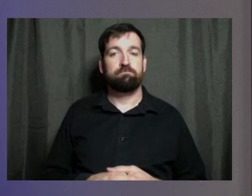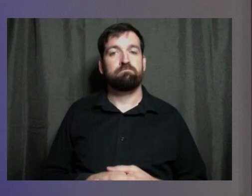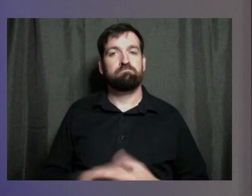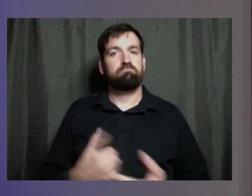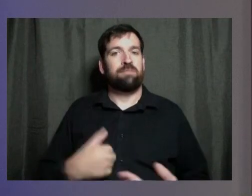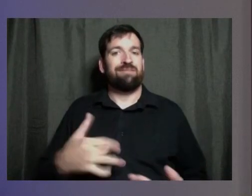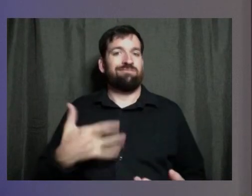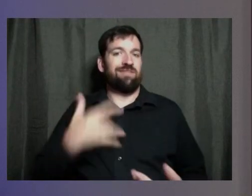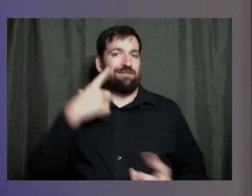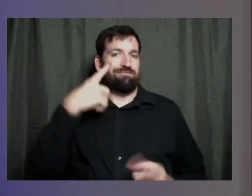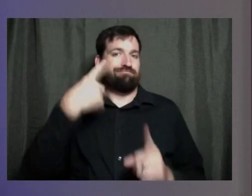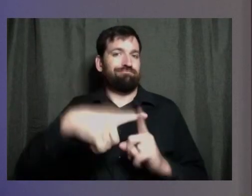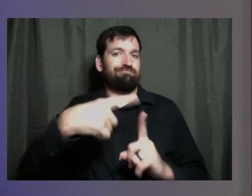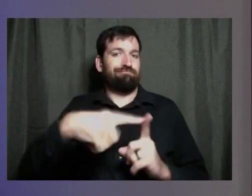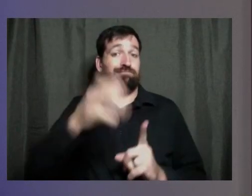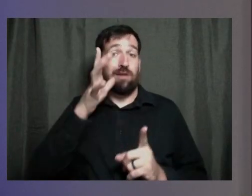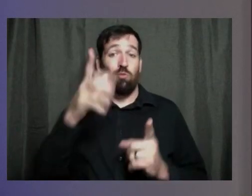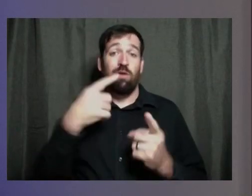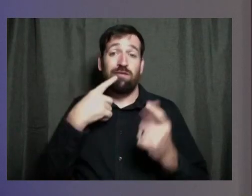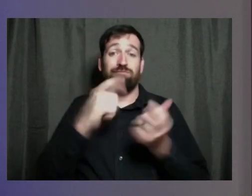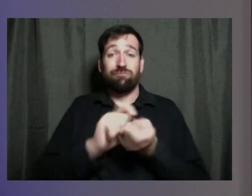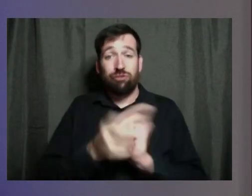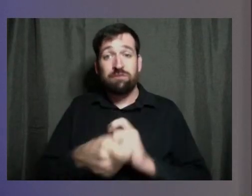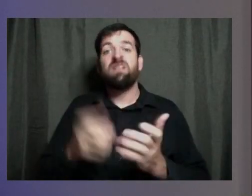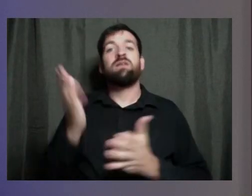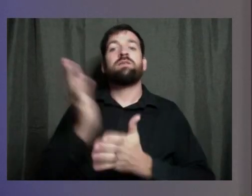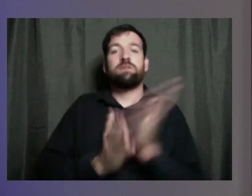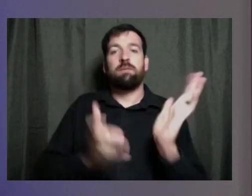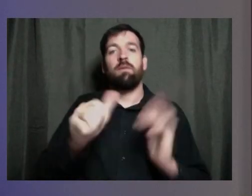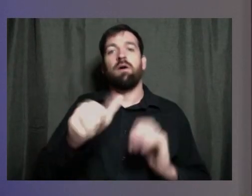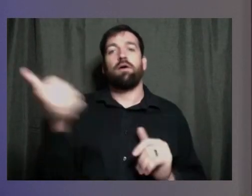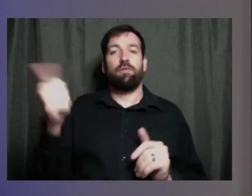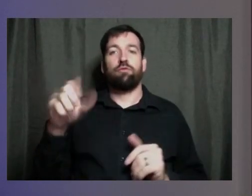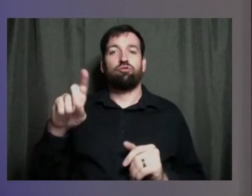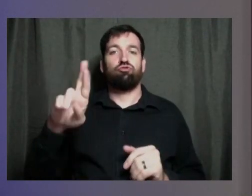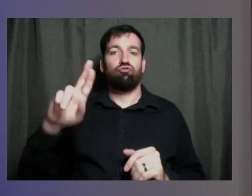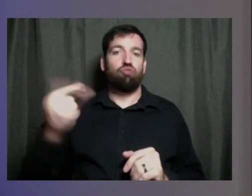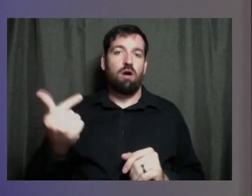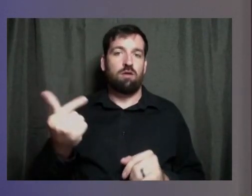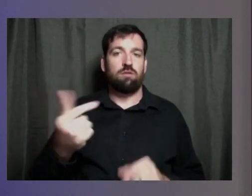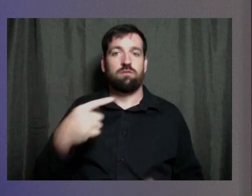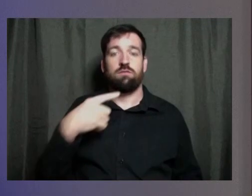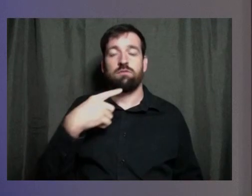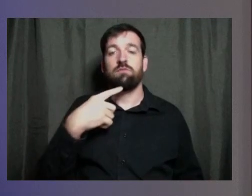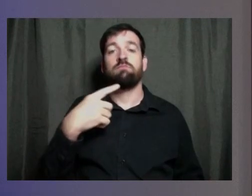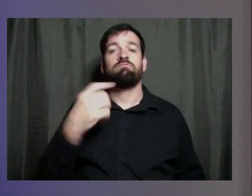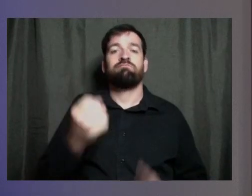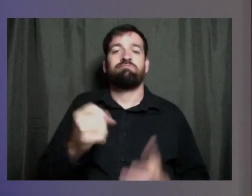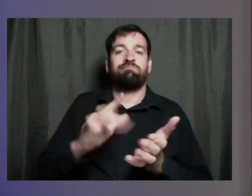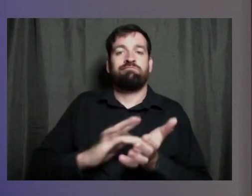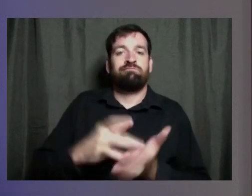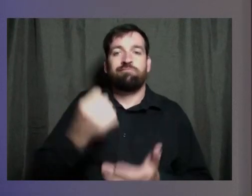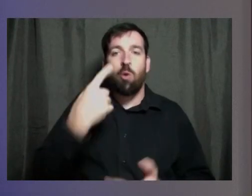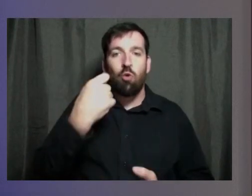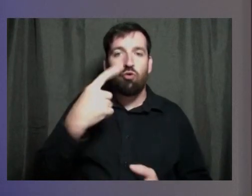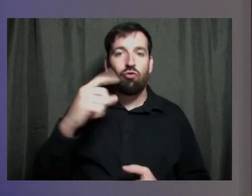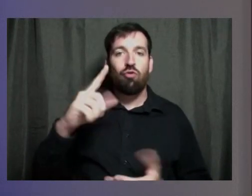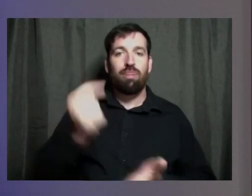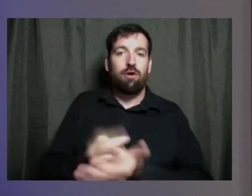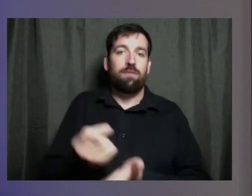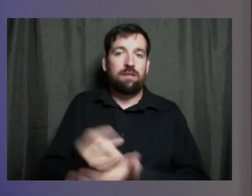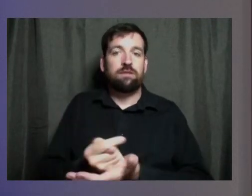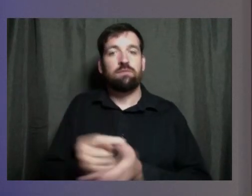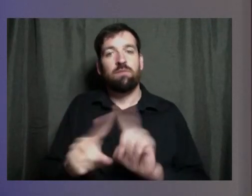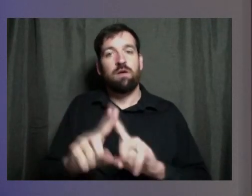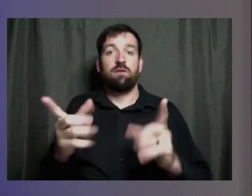going to make a difference. I know there are a couple of other drugs that are oral therapies that we're going to hear about in the next few weeks as well. But I think it's an important